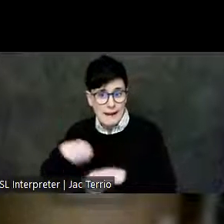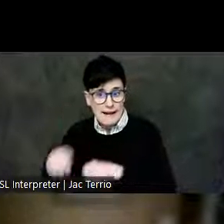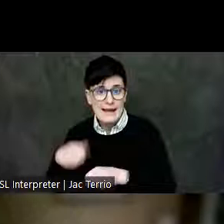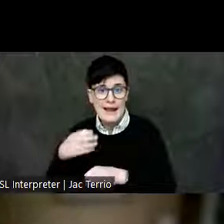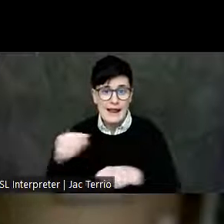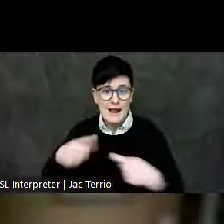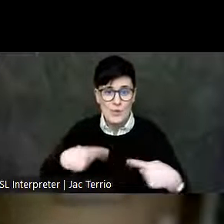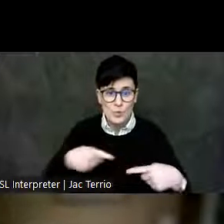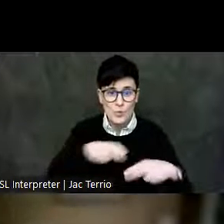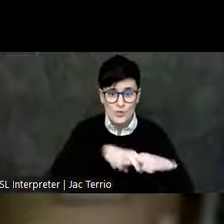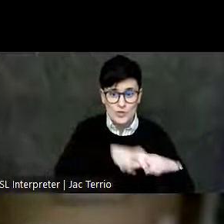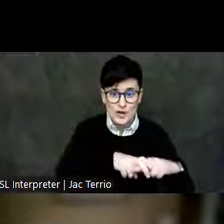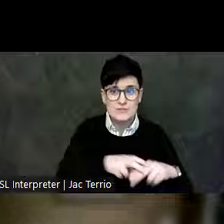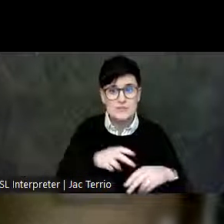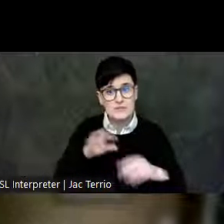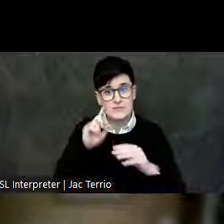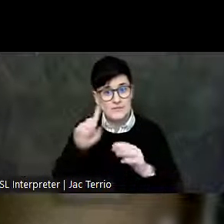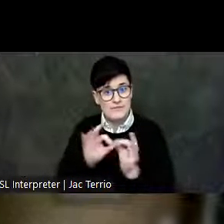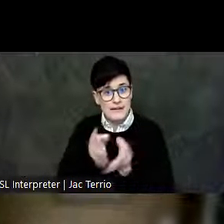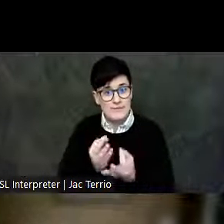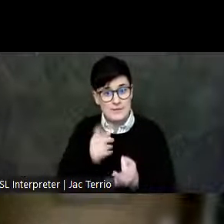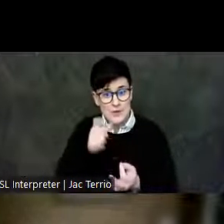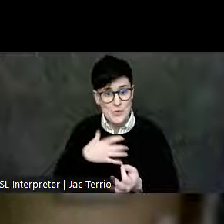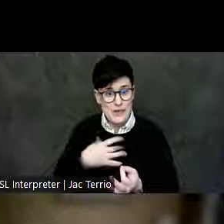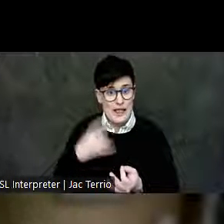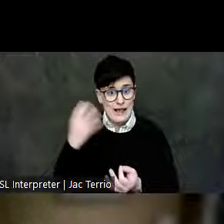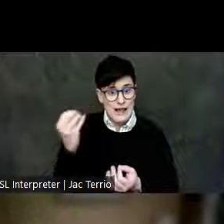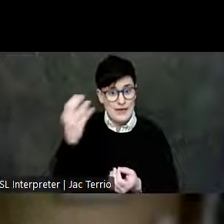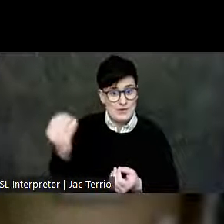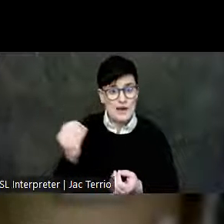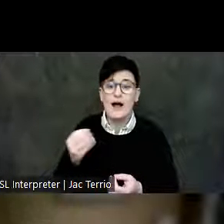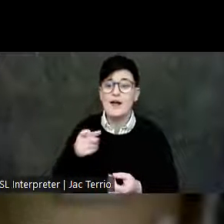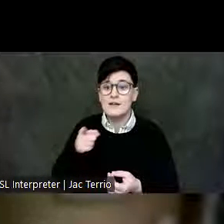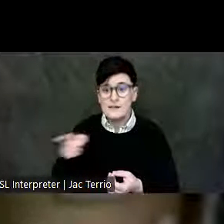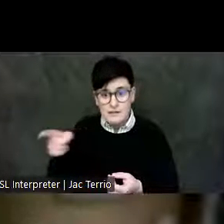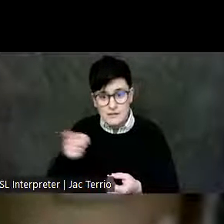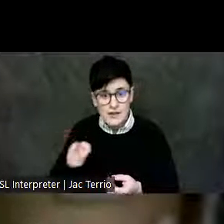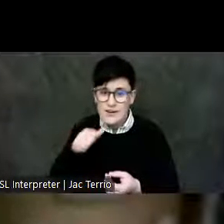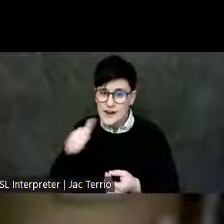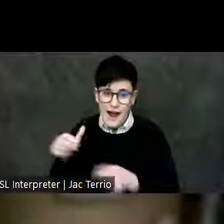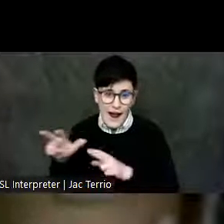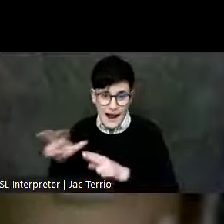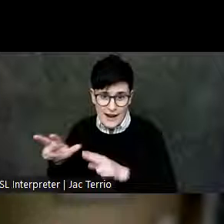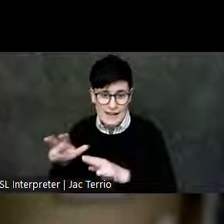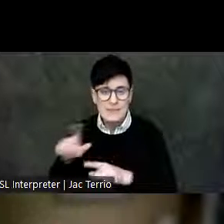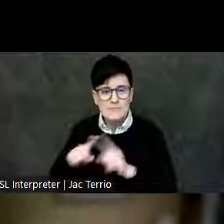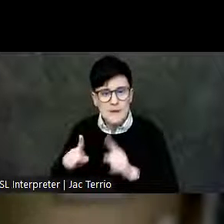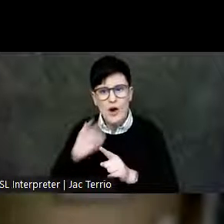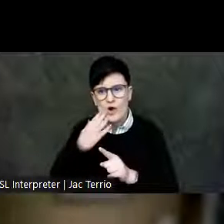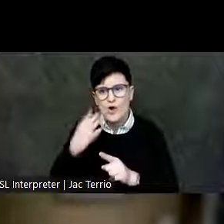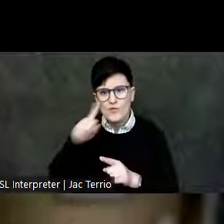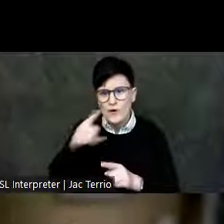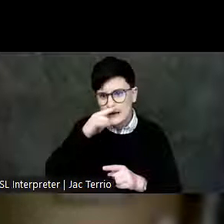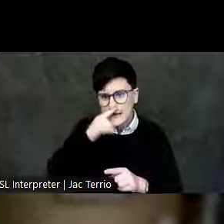hiking trails, they're good for kids who might use canes, kids who might use wheelchairs, even kids who have just